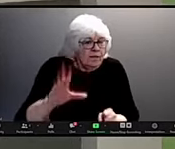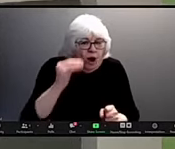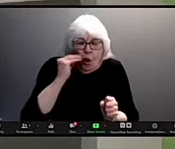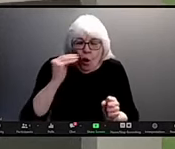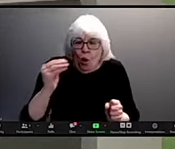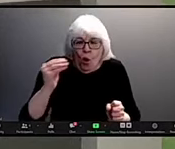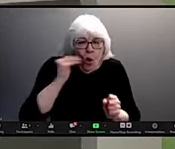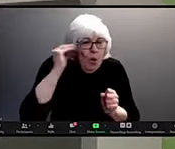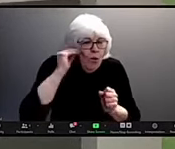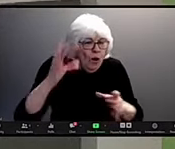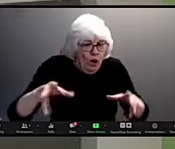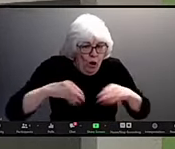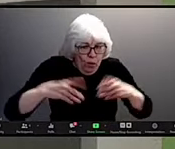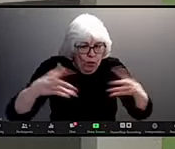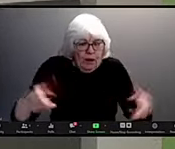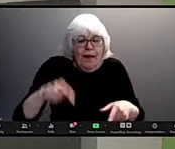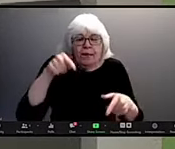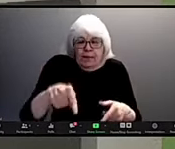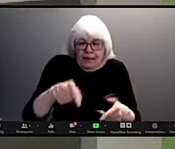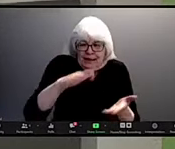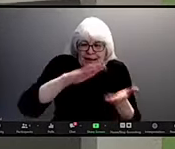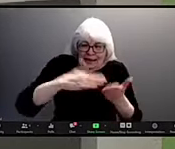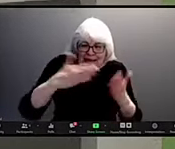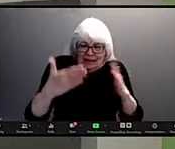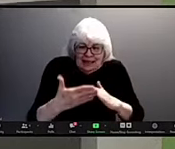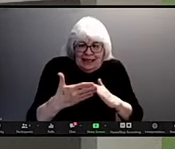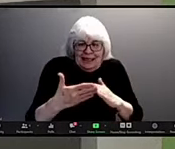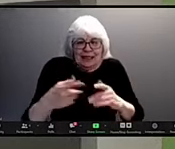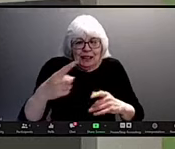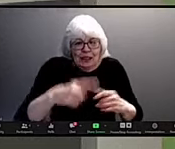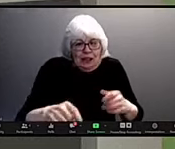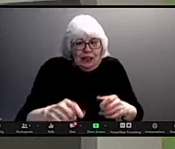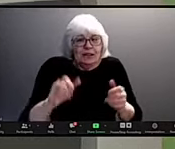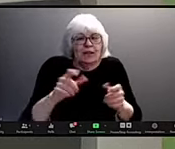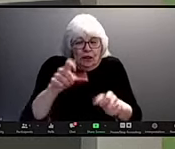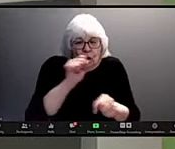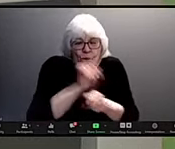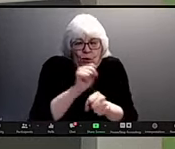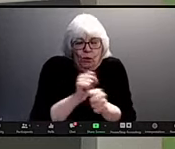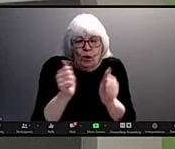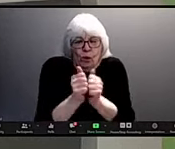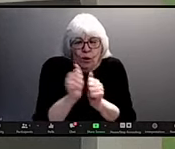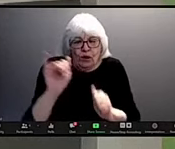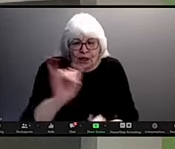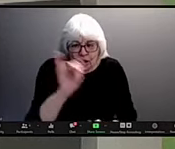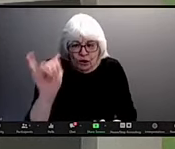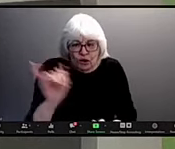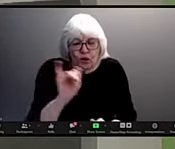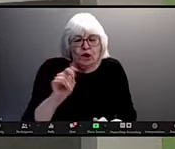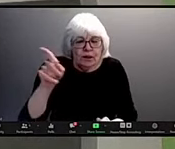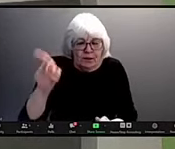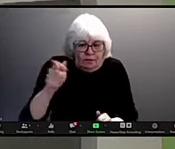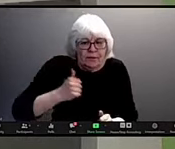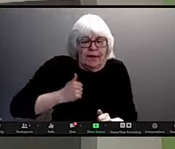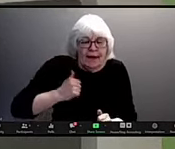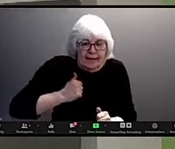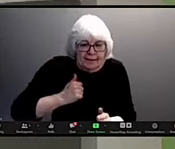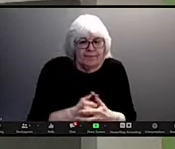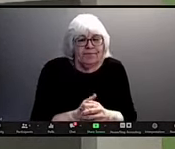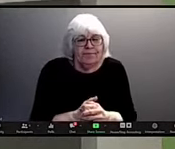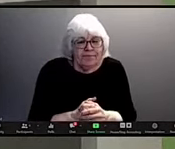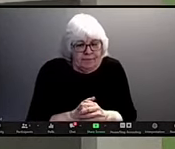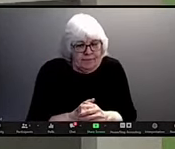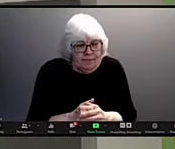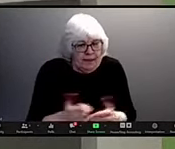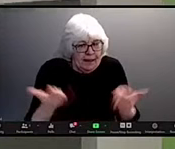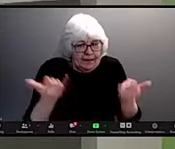with insurance companies, with Insurance Bureau of Canada and other agencies. So the city is constructing around those currently, and we will